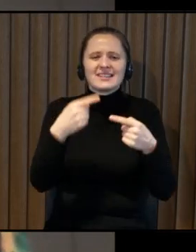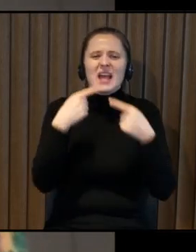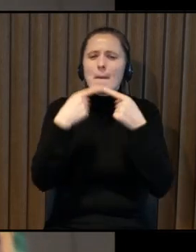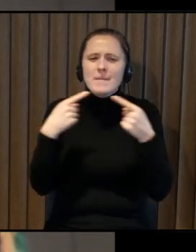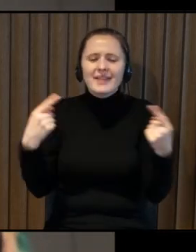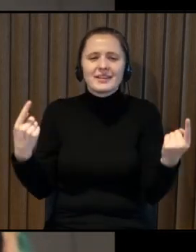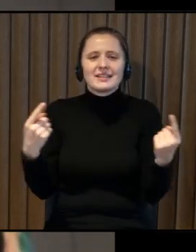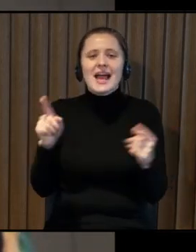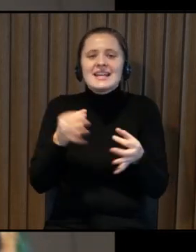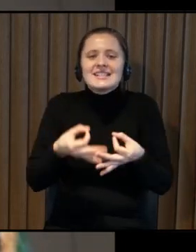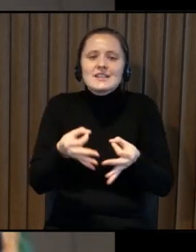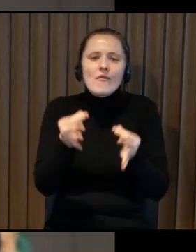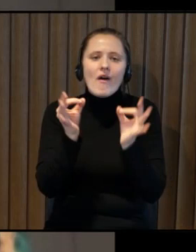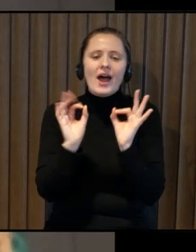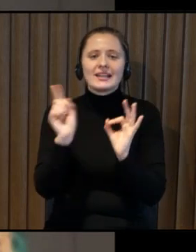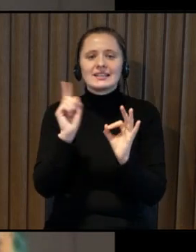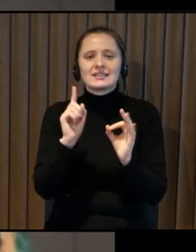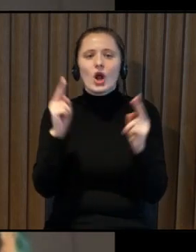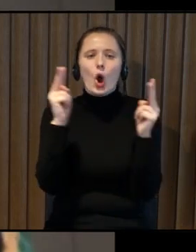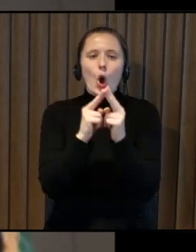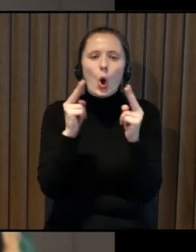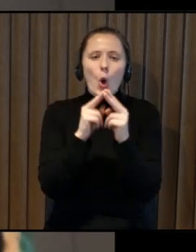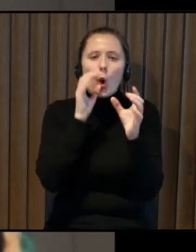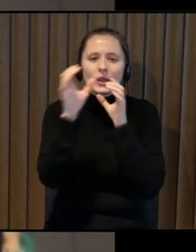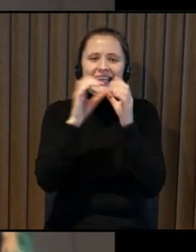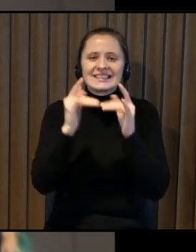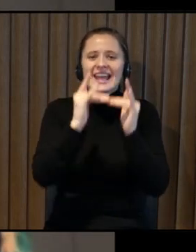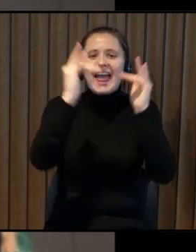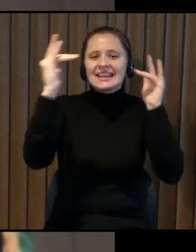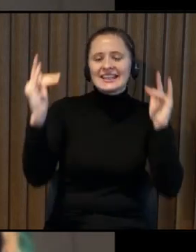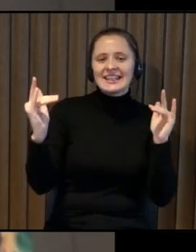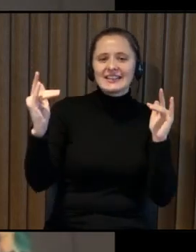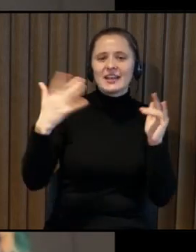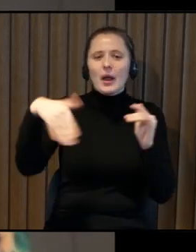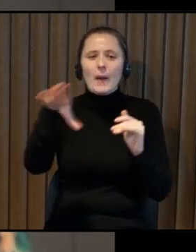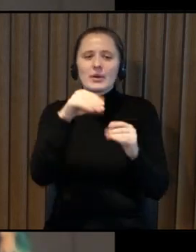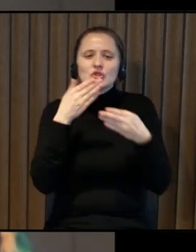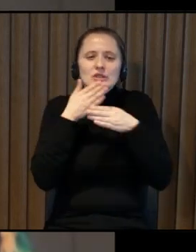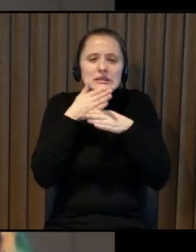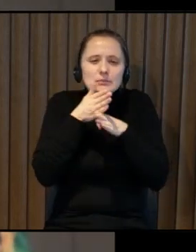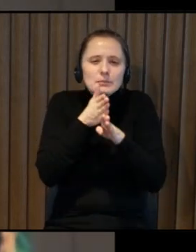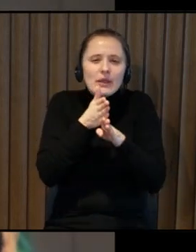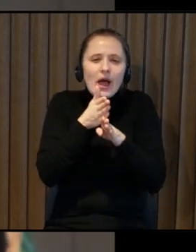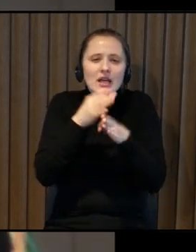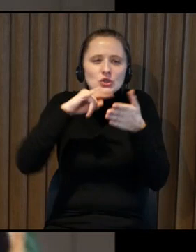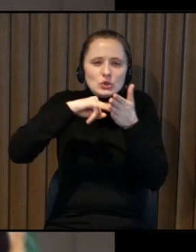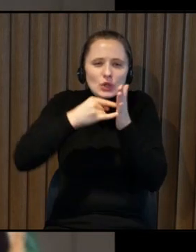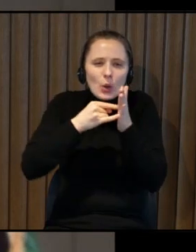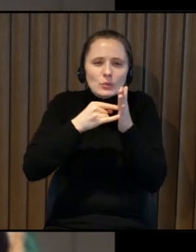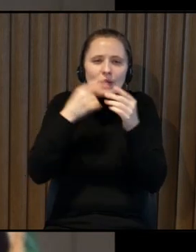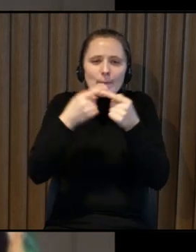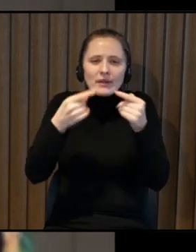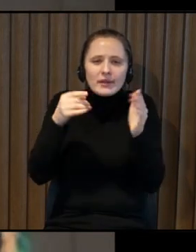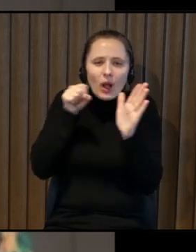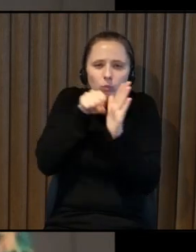of lacquer. Those are the materials. So what is the most important are those